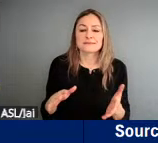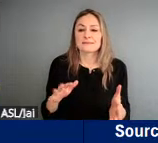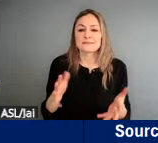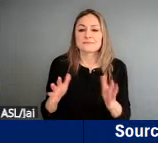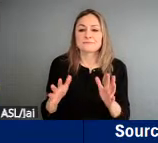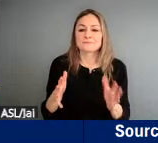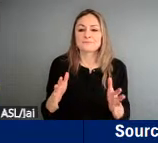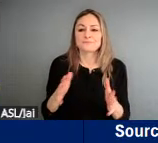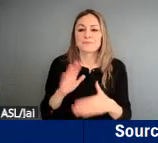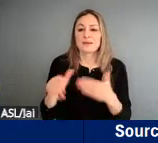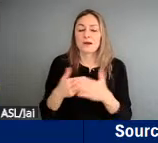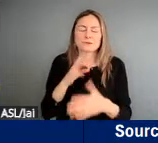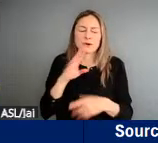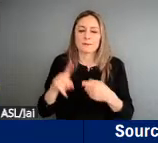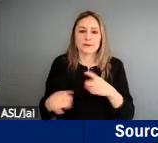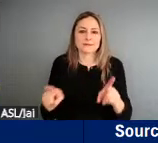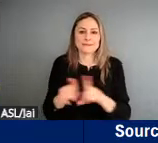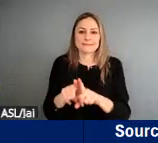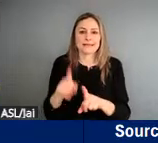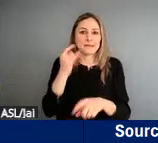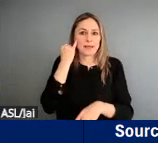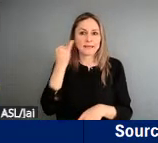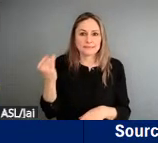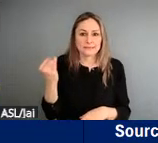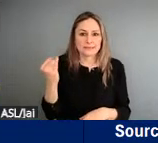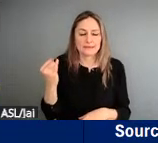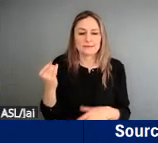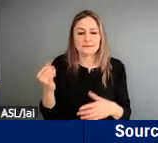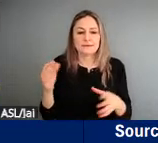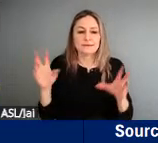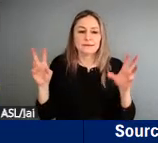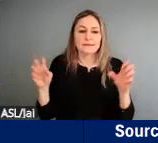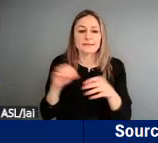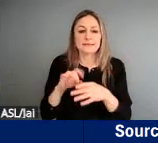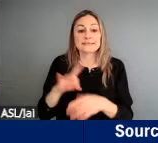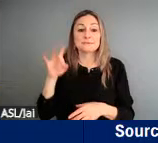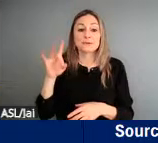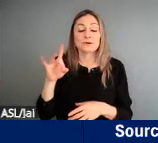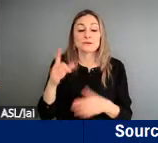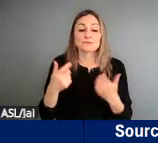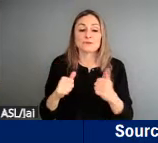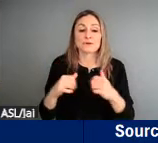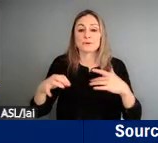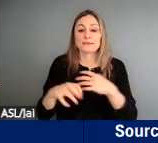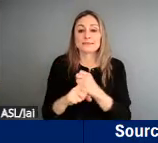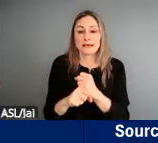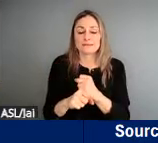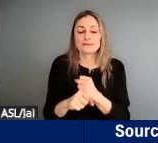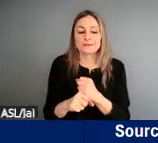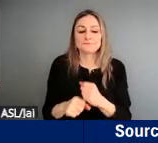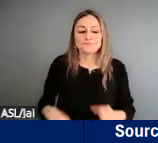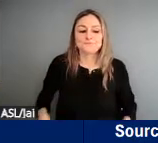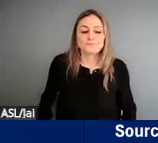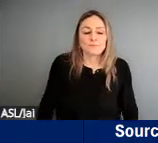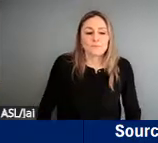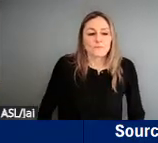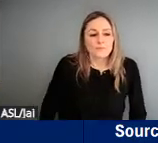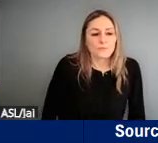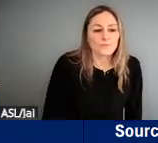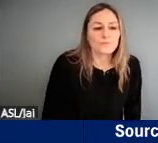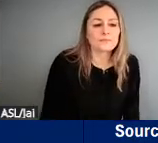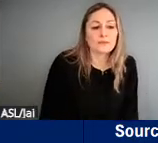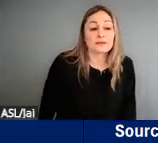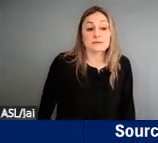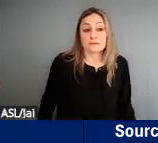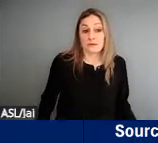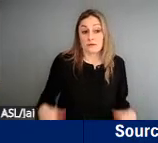of talking about the same idea and in the spirit of trying to consolidate where we can, where it makes sense. So with that, I will open